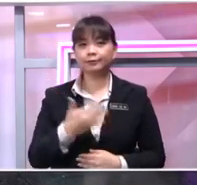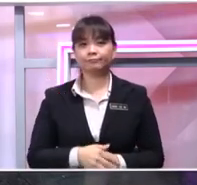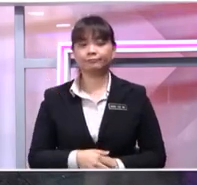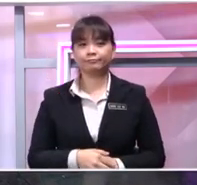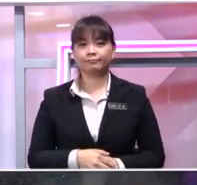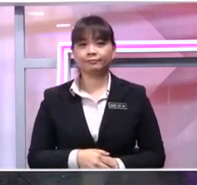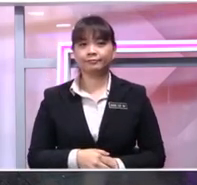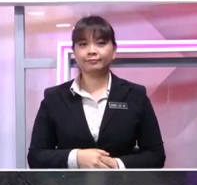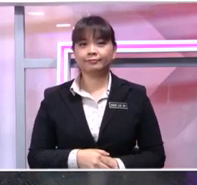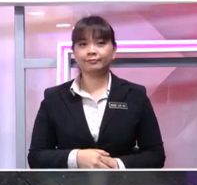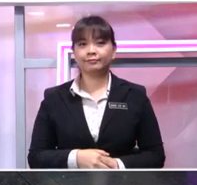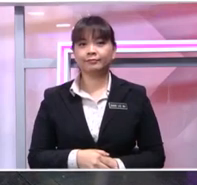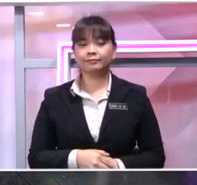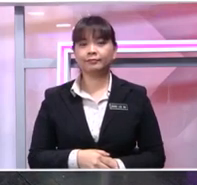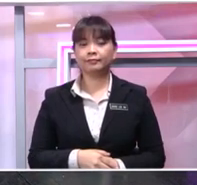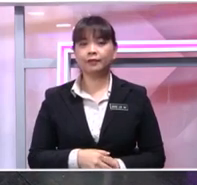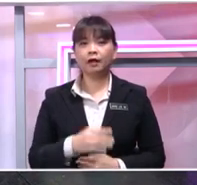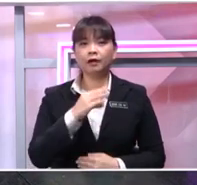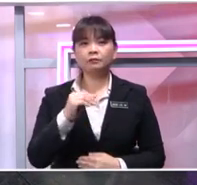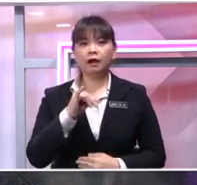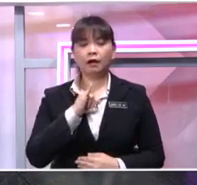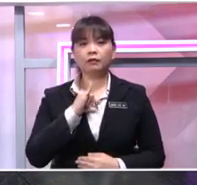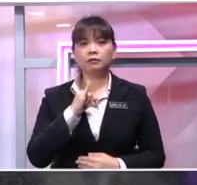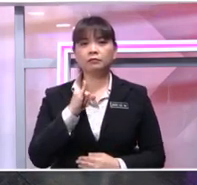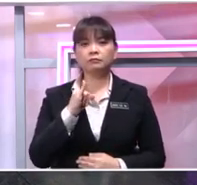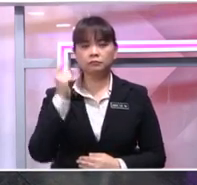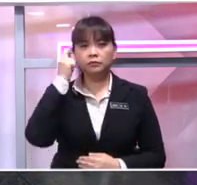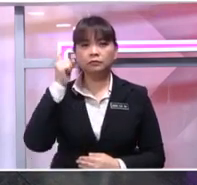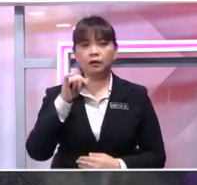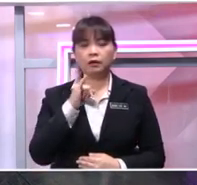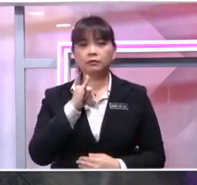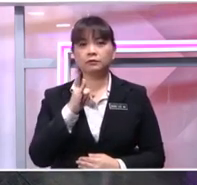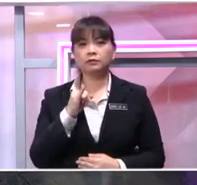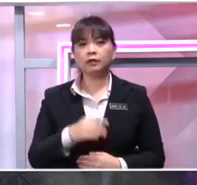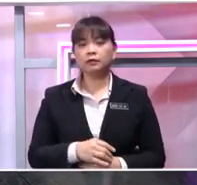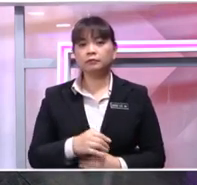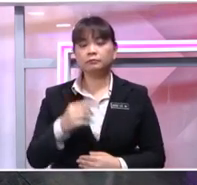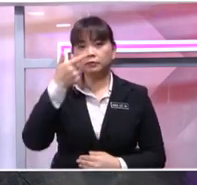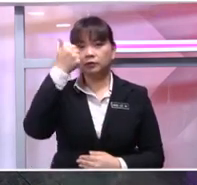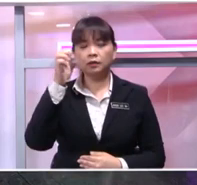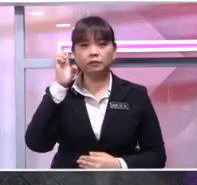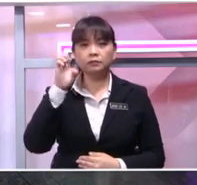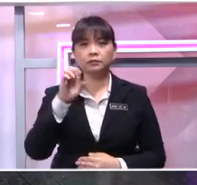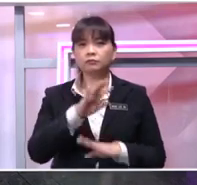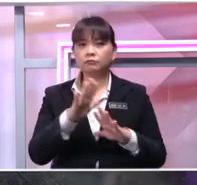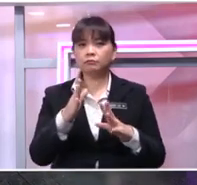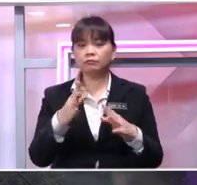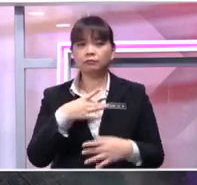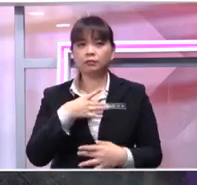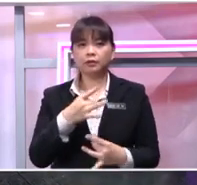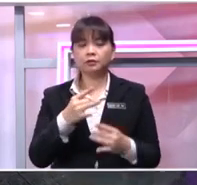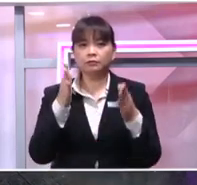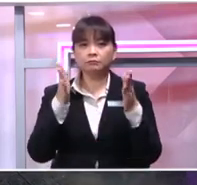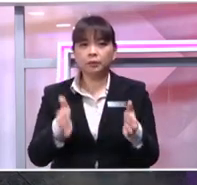you so much, Ahnaf. And I think I've been attacked by him because he said he doesn't really like people who always put